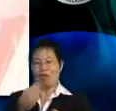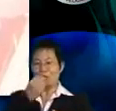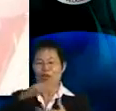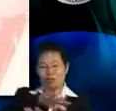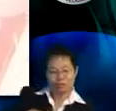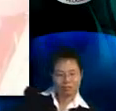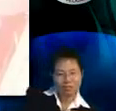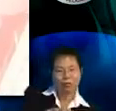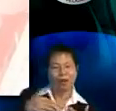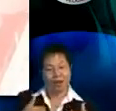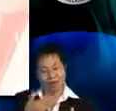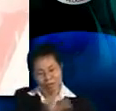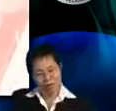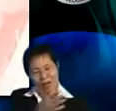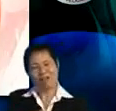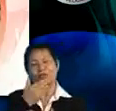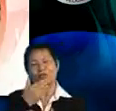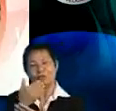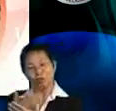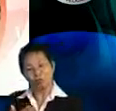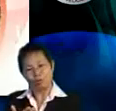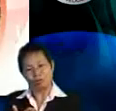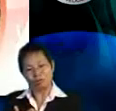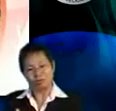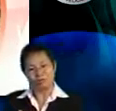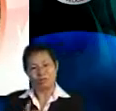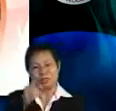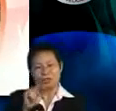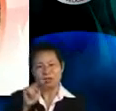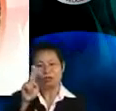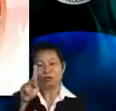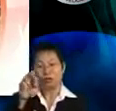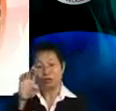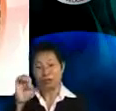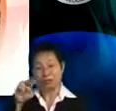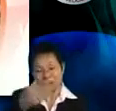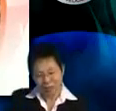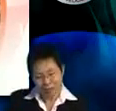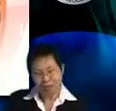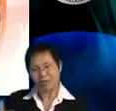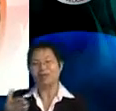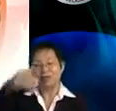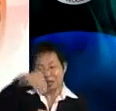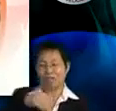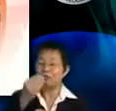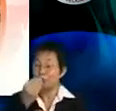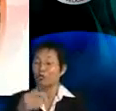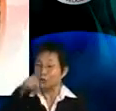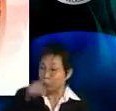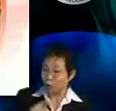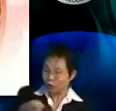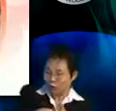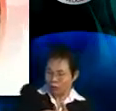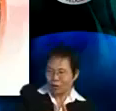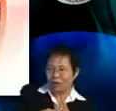a mixture of substances or nutrients. Nutrients are chemical substances in food that are required